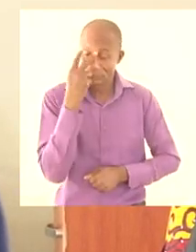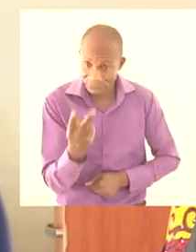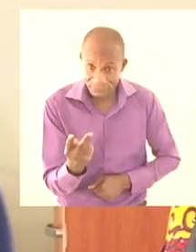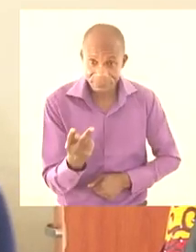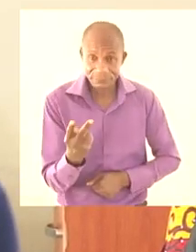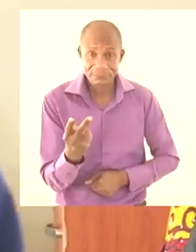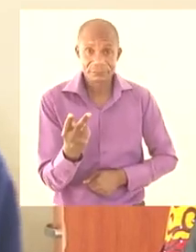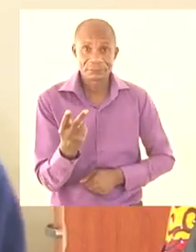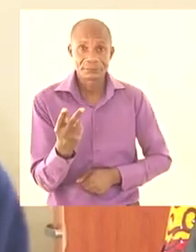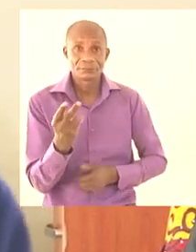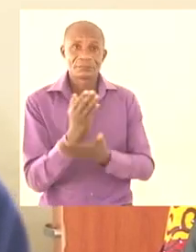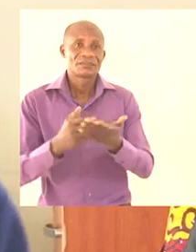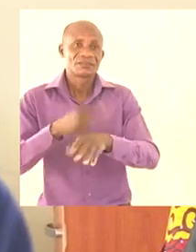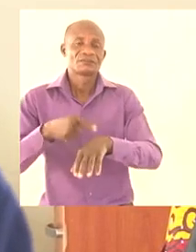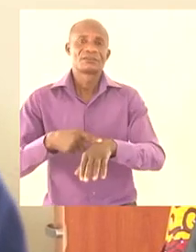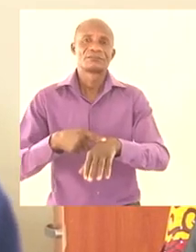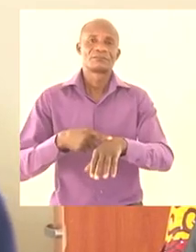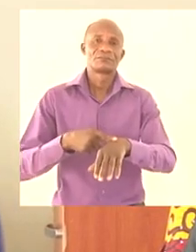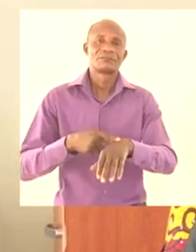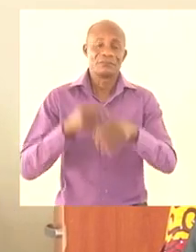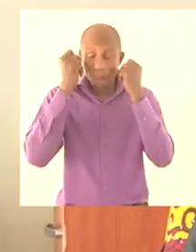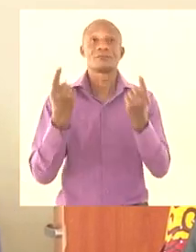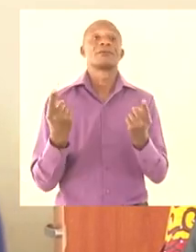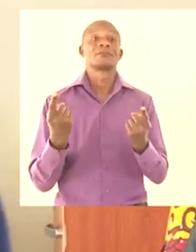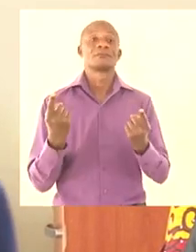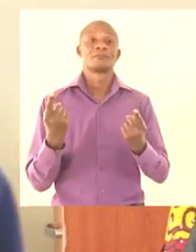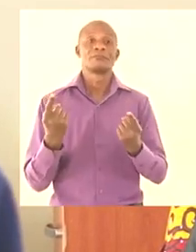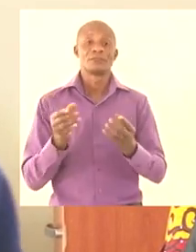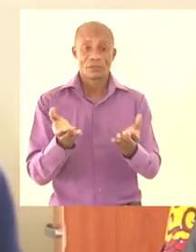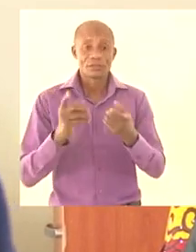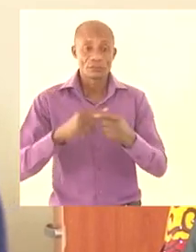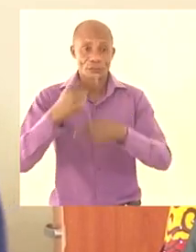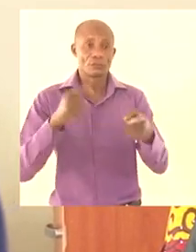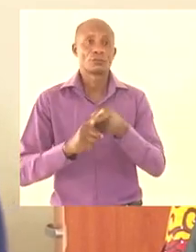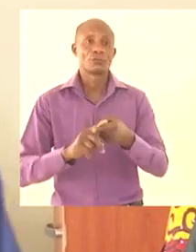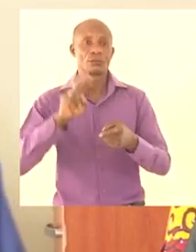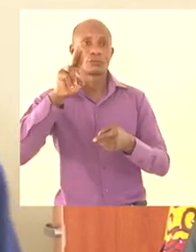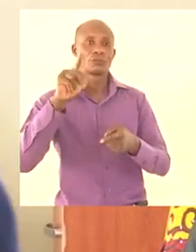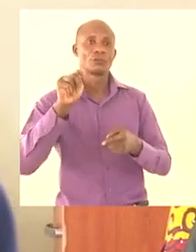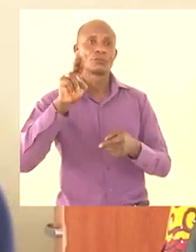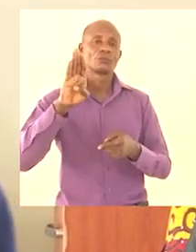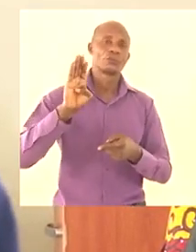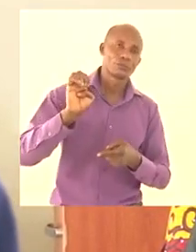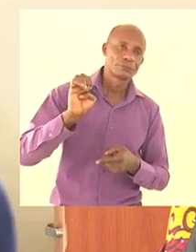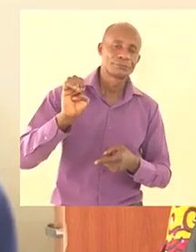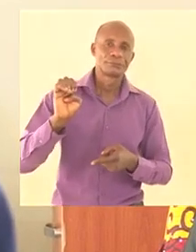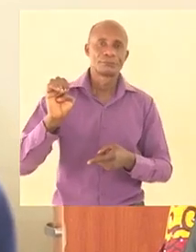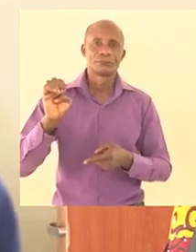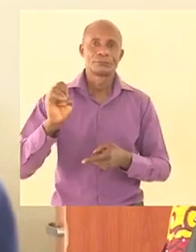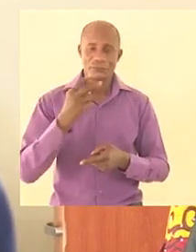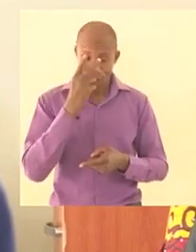you see, I mean, sometimes I want to go to YouTube and watch your